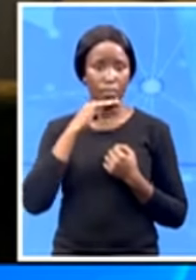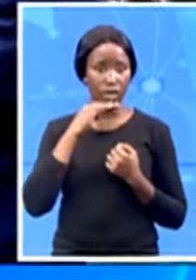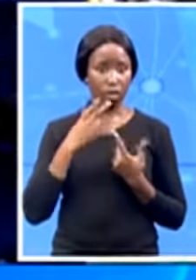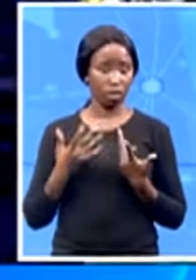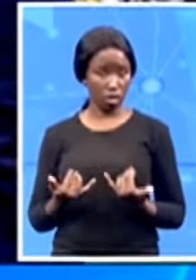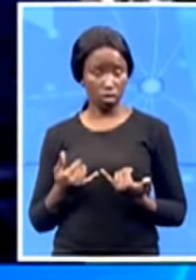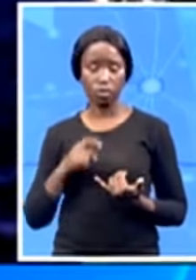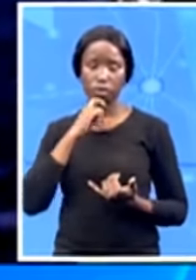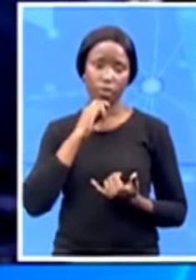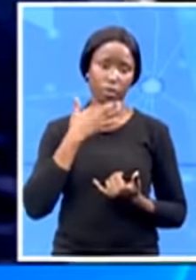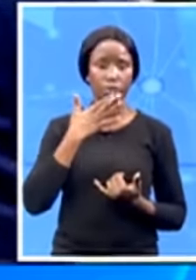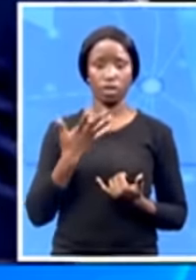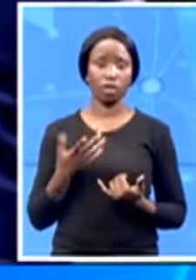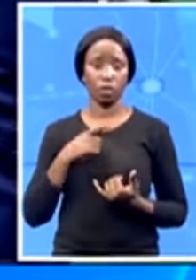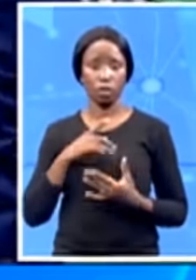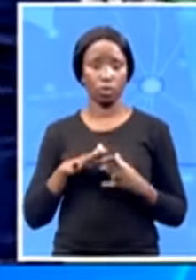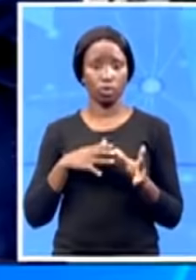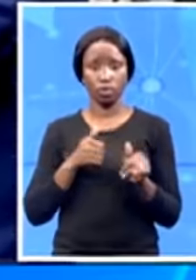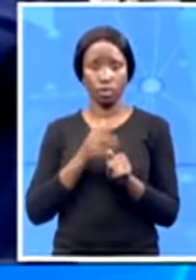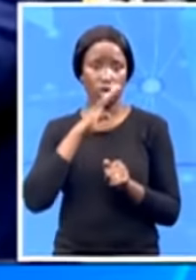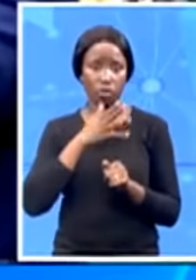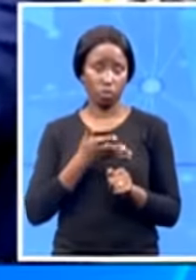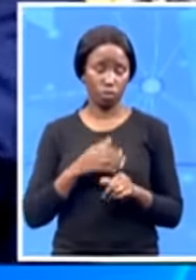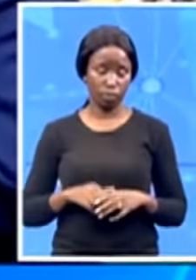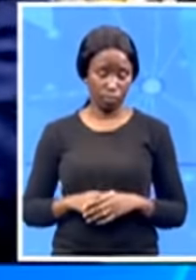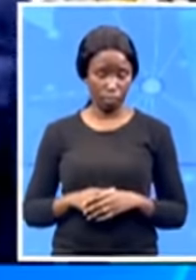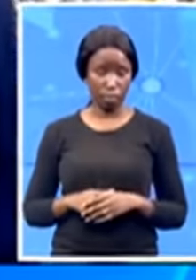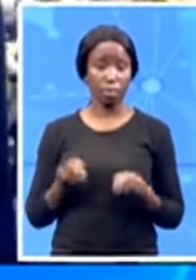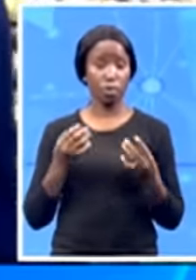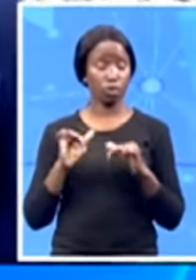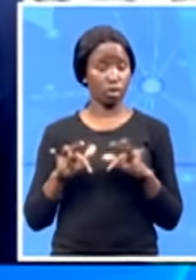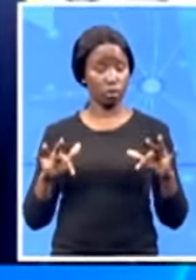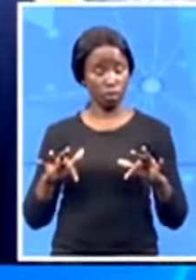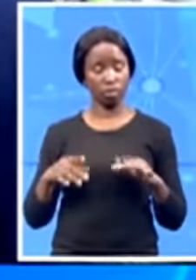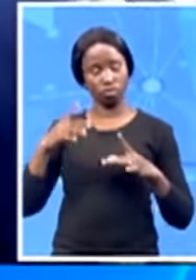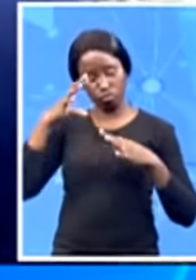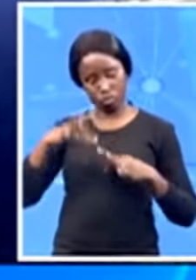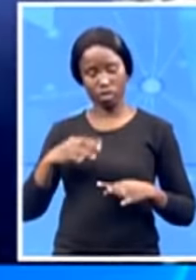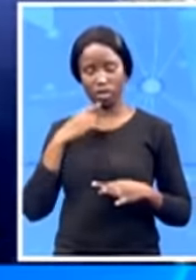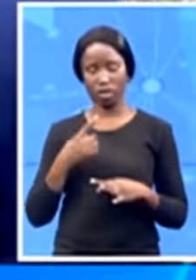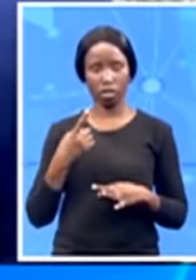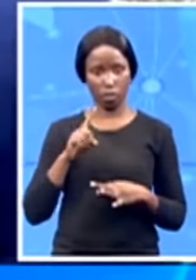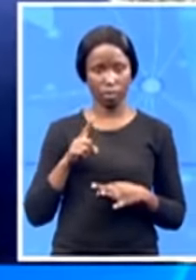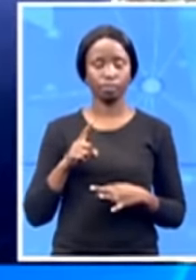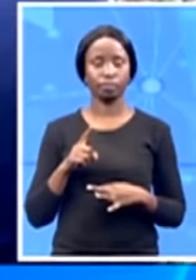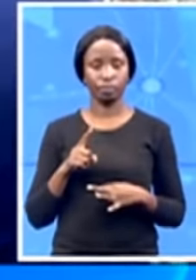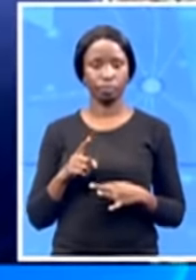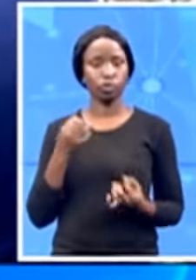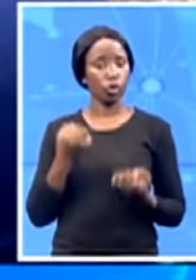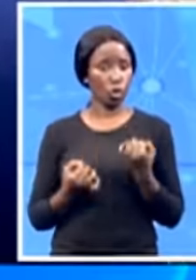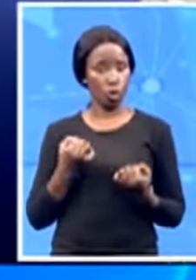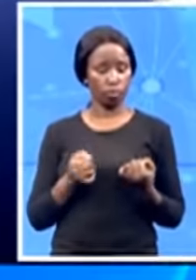written. The majority judgment says the court was left with no alternative but to incarcerate the former